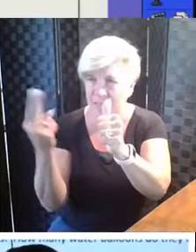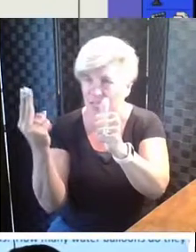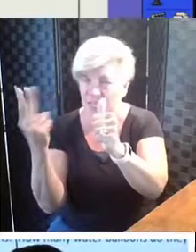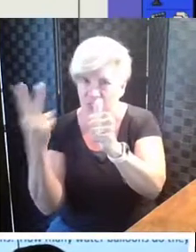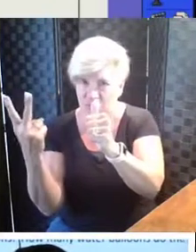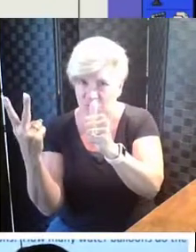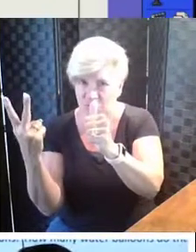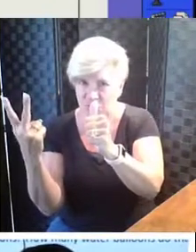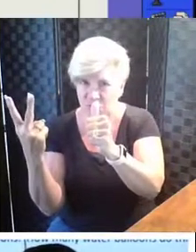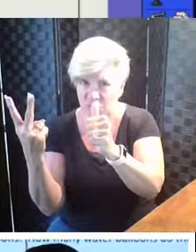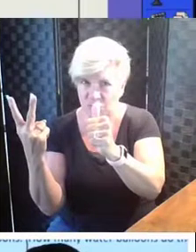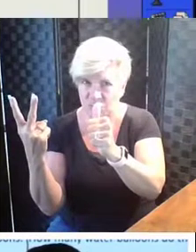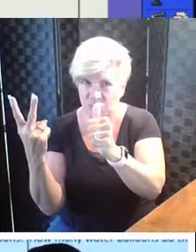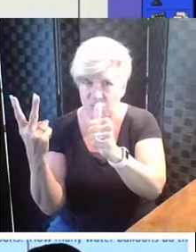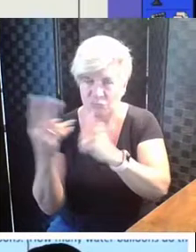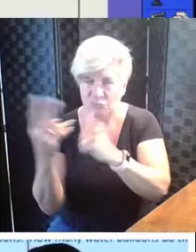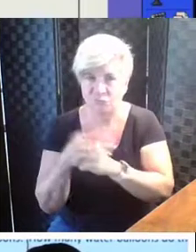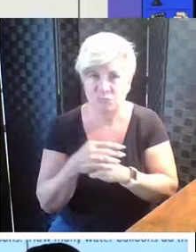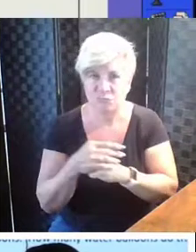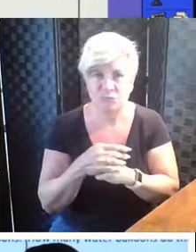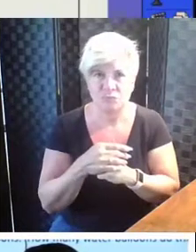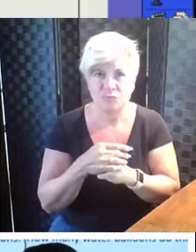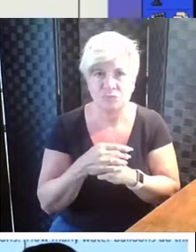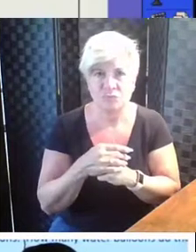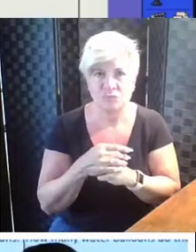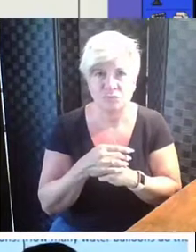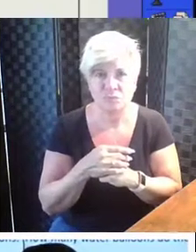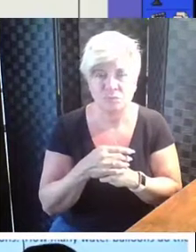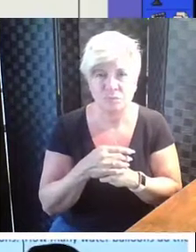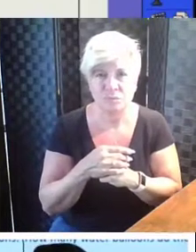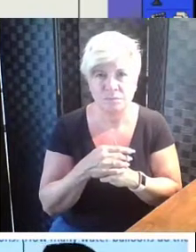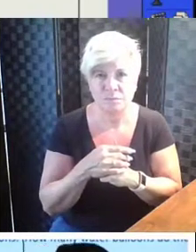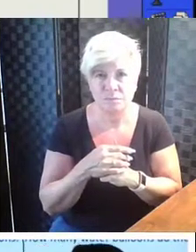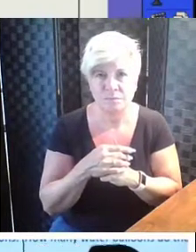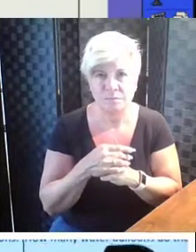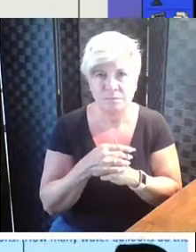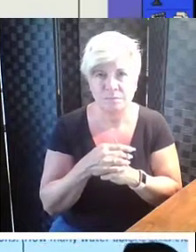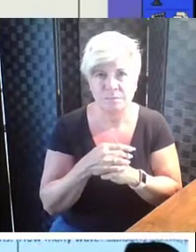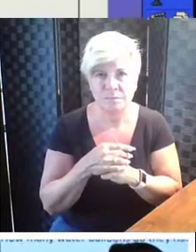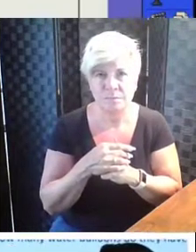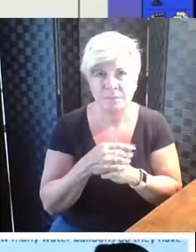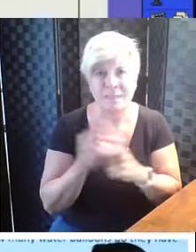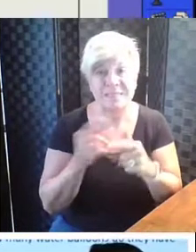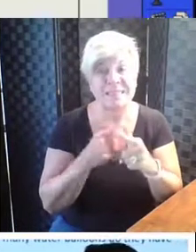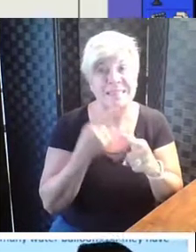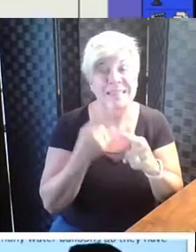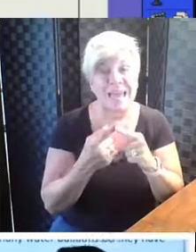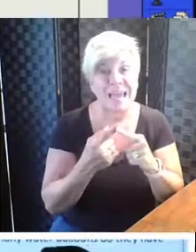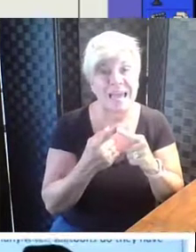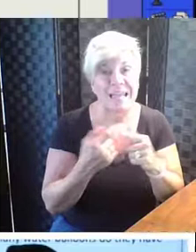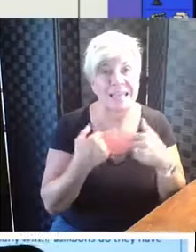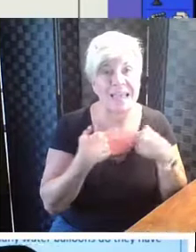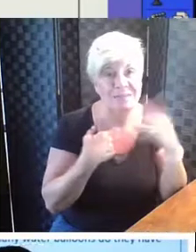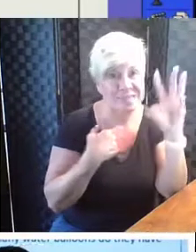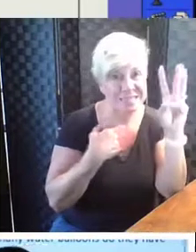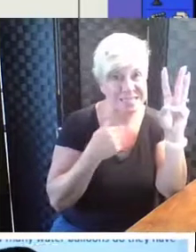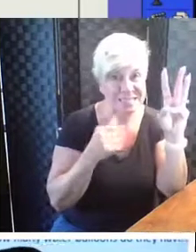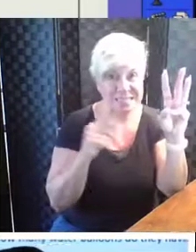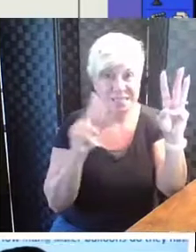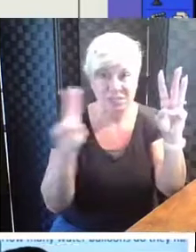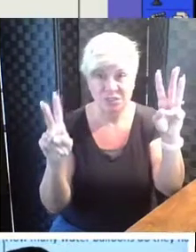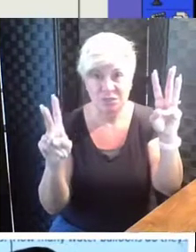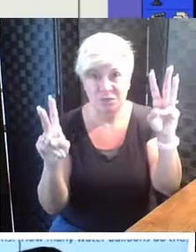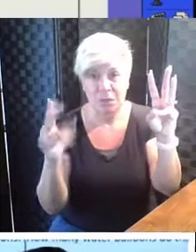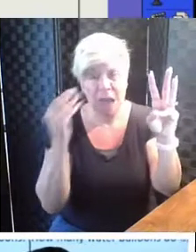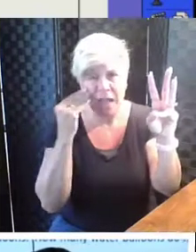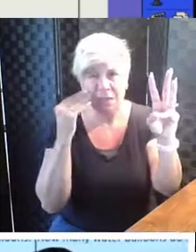10 and 2. Okay? And then I have a 6 and 2